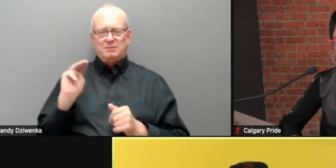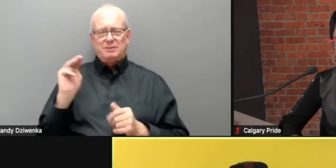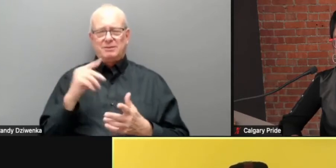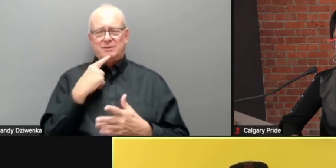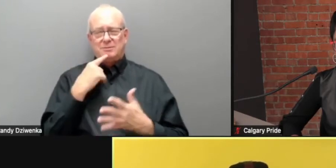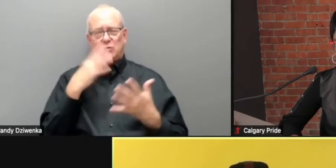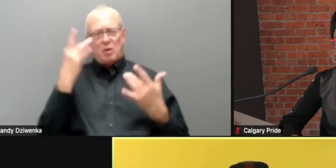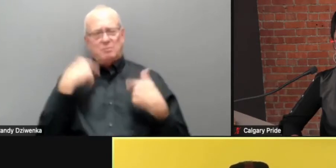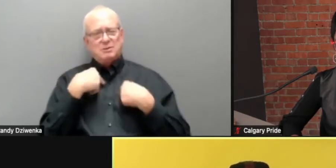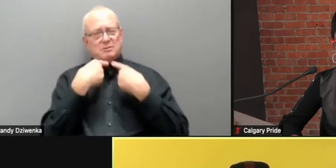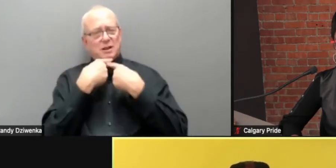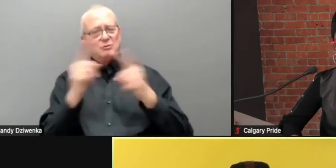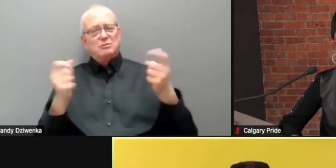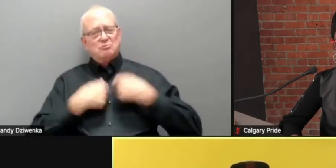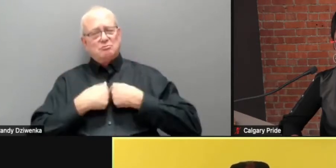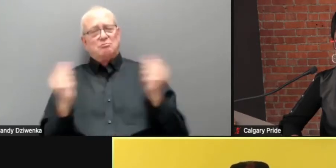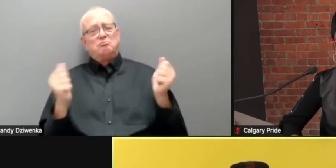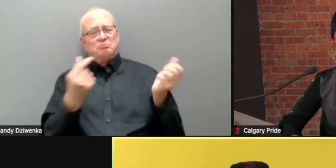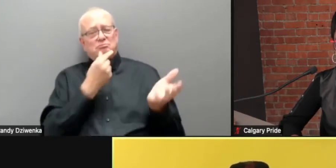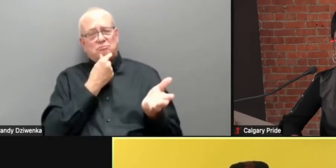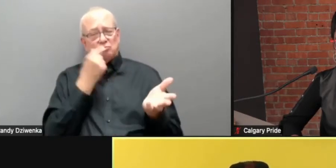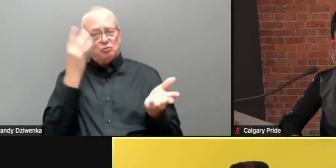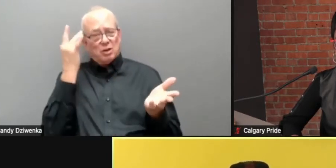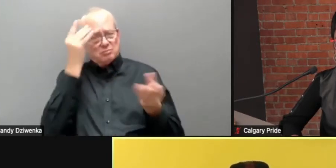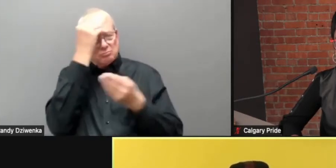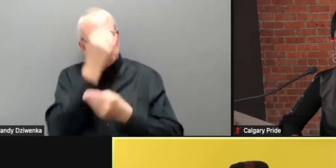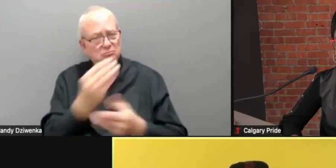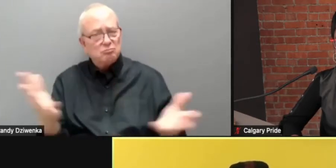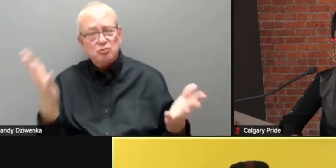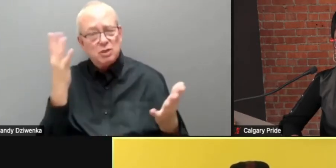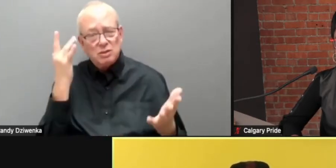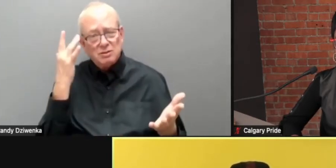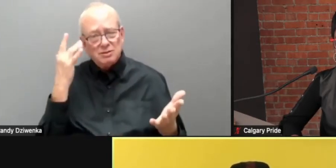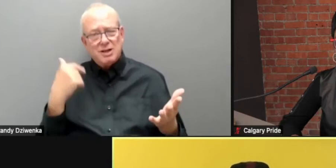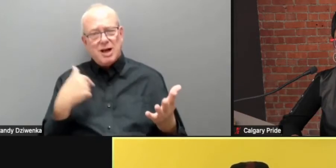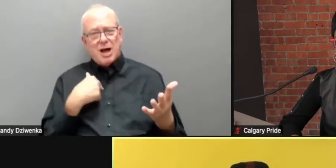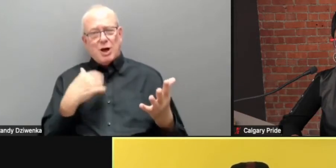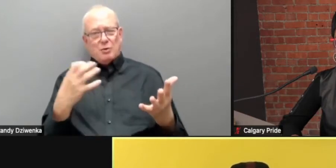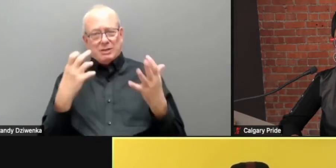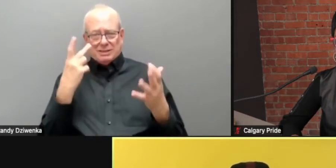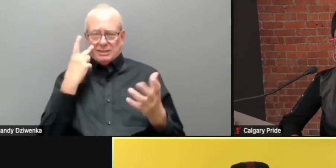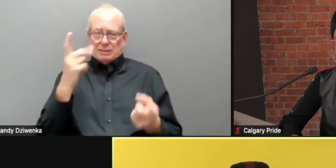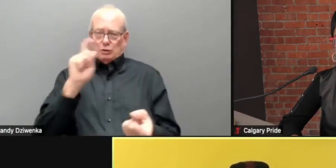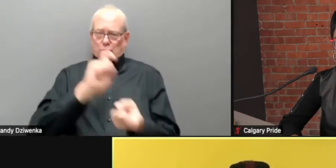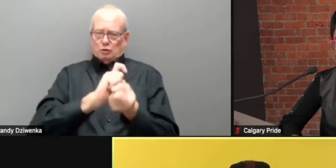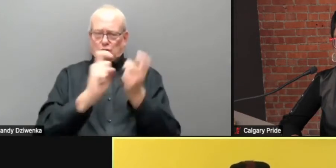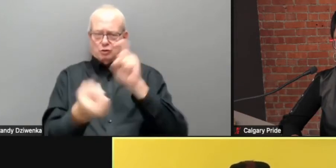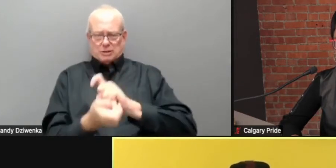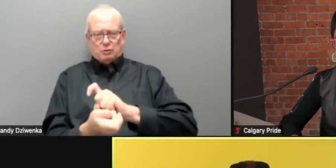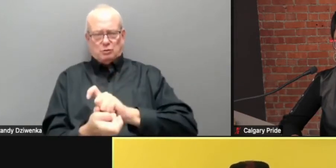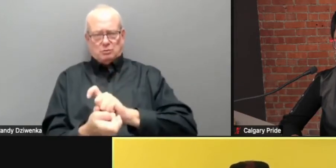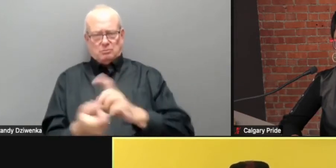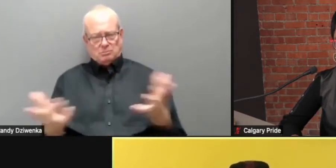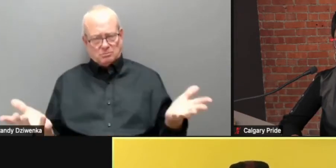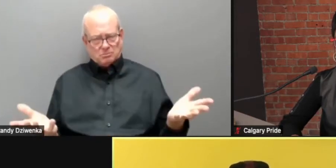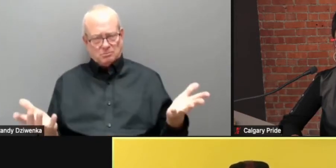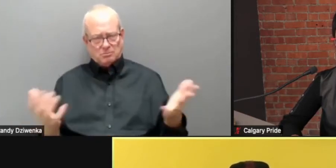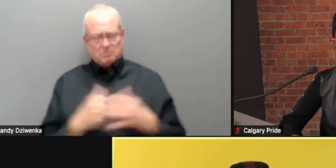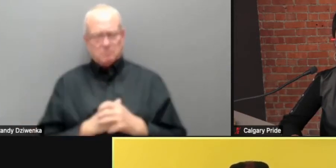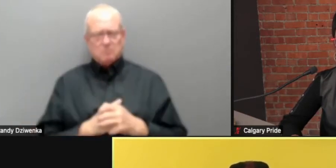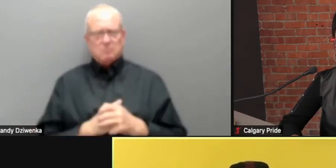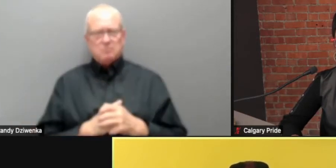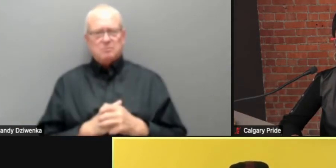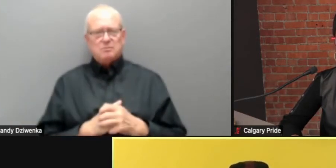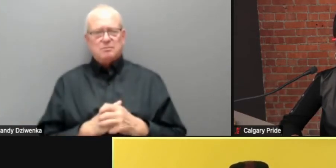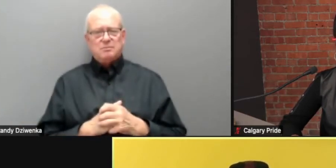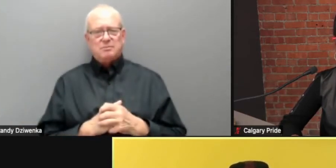change to happen, and I always believed that we cannot sit quiet. If there is an issue, we need to talk